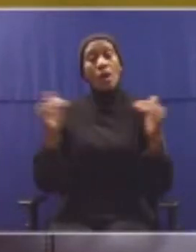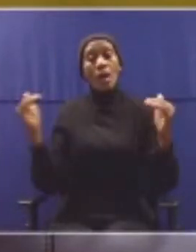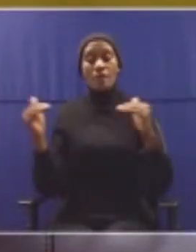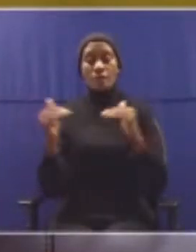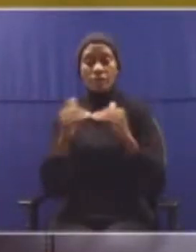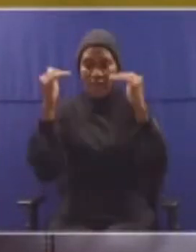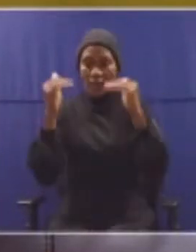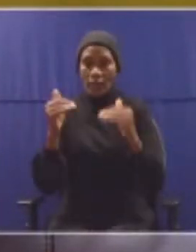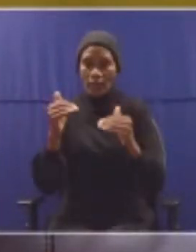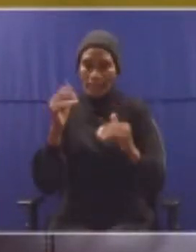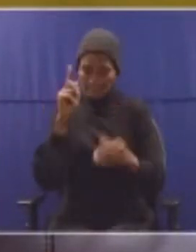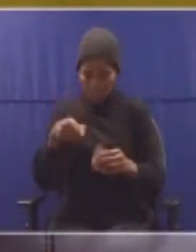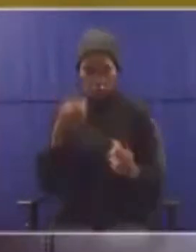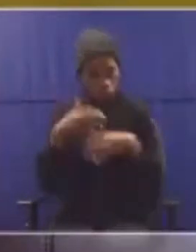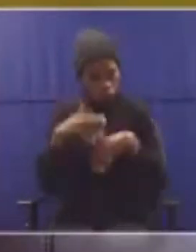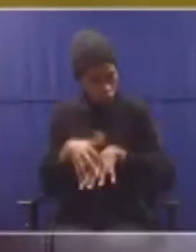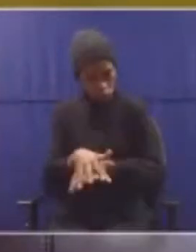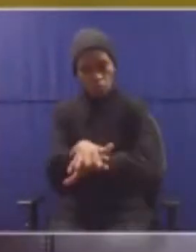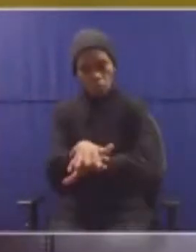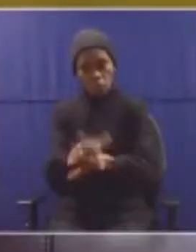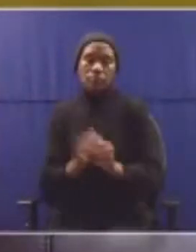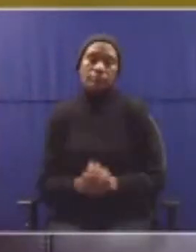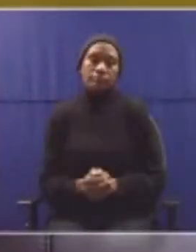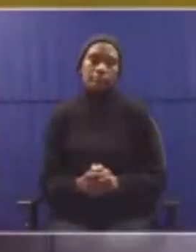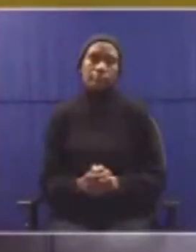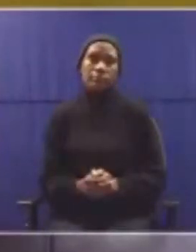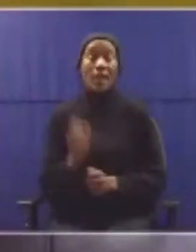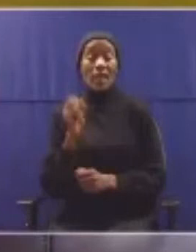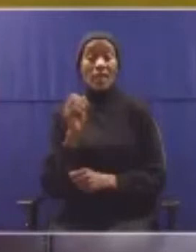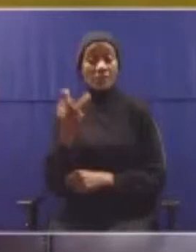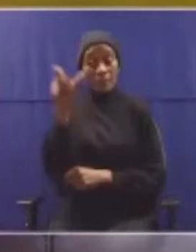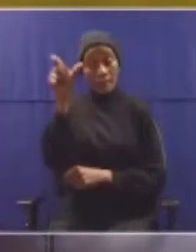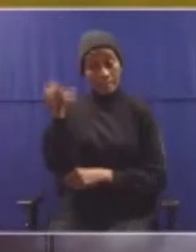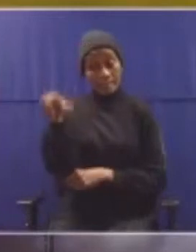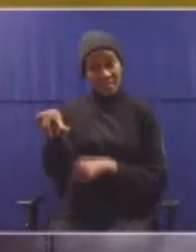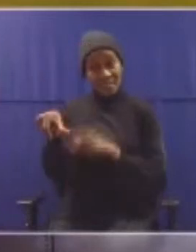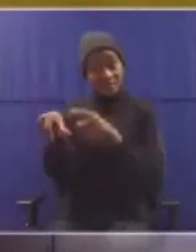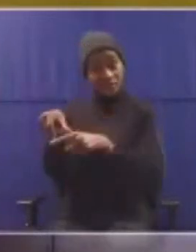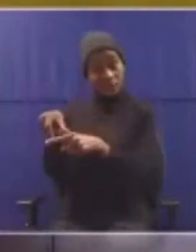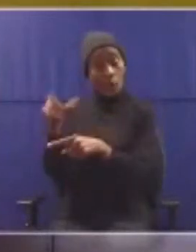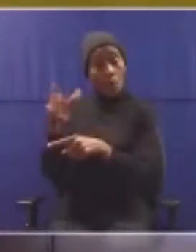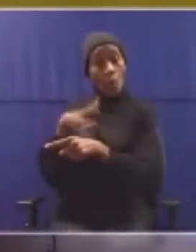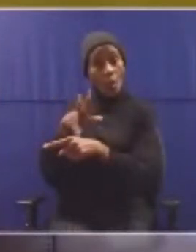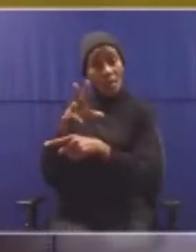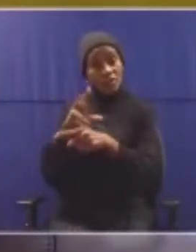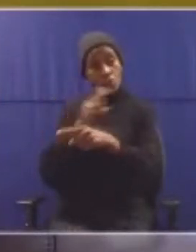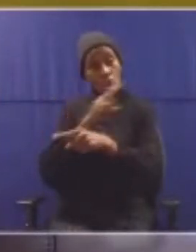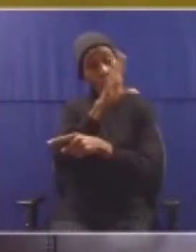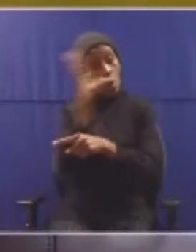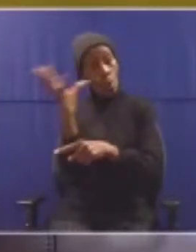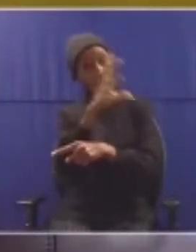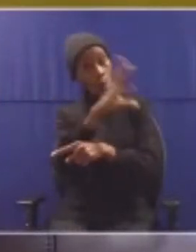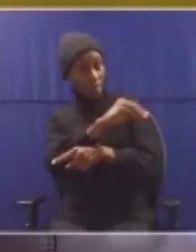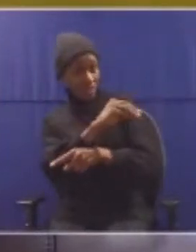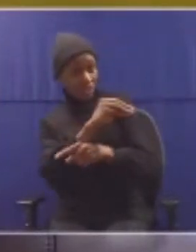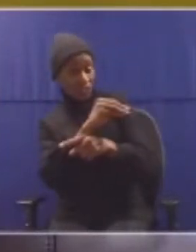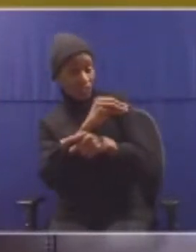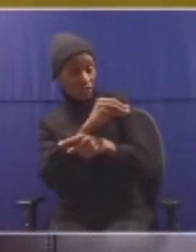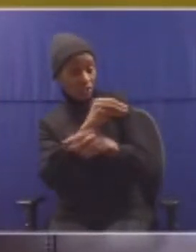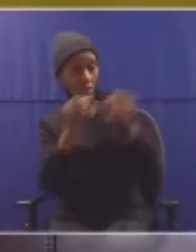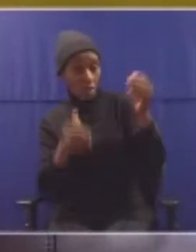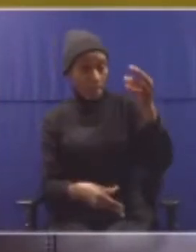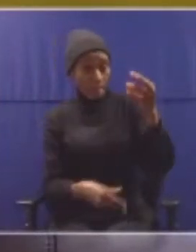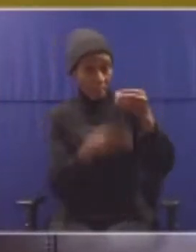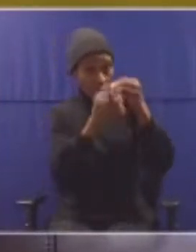amongst others, has been applied. If a member who is supposed to ask a supplementary question through the virtual